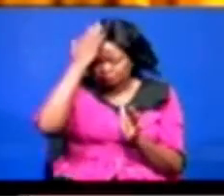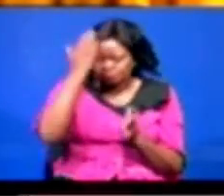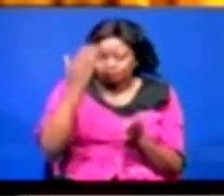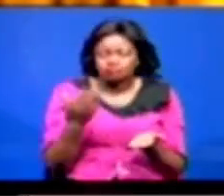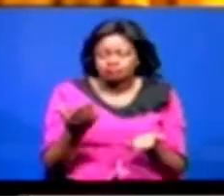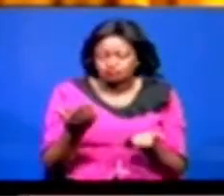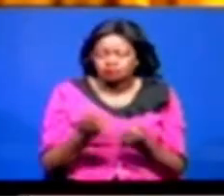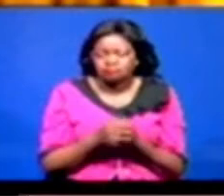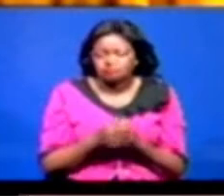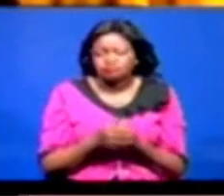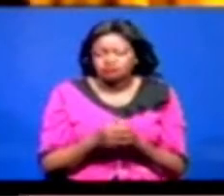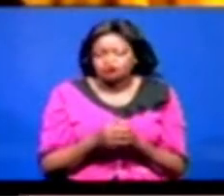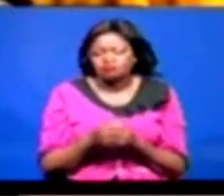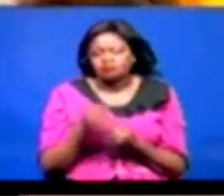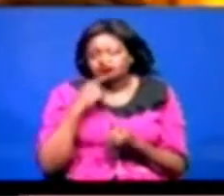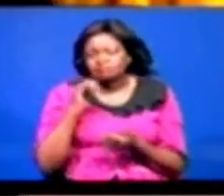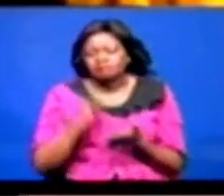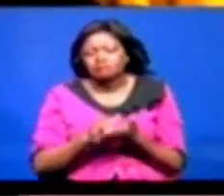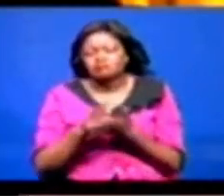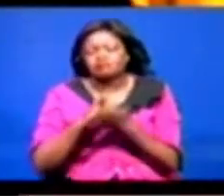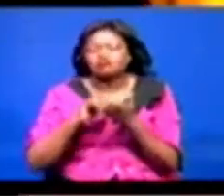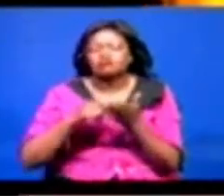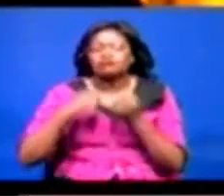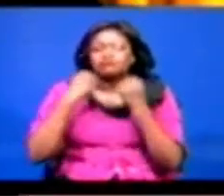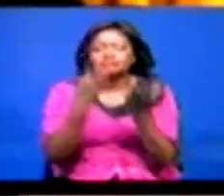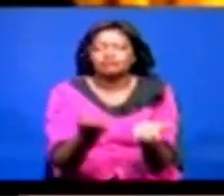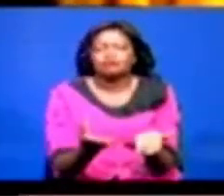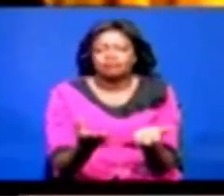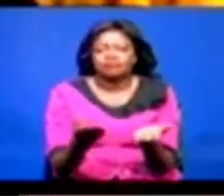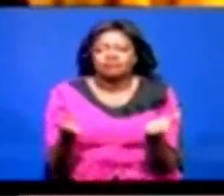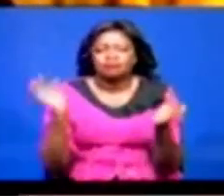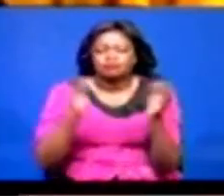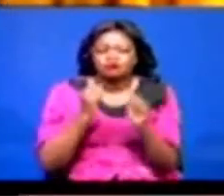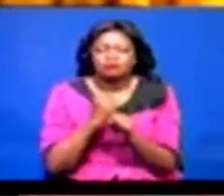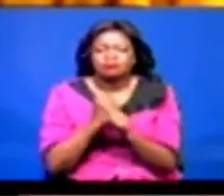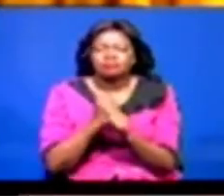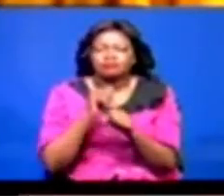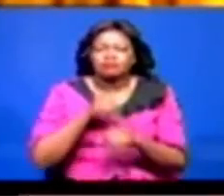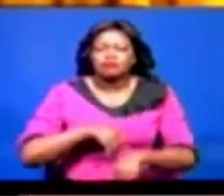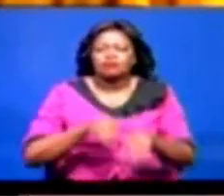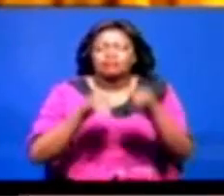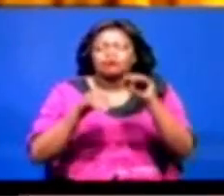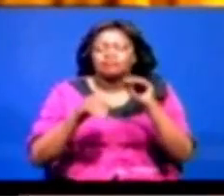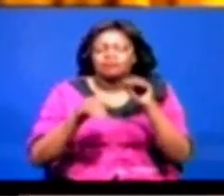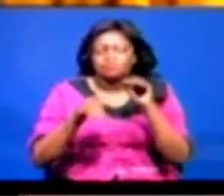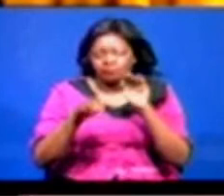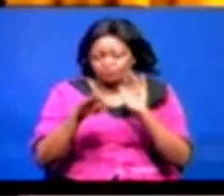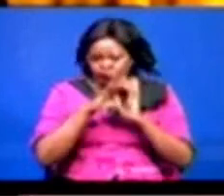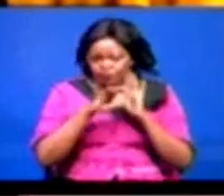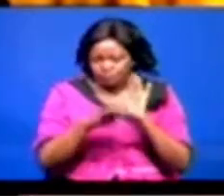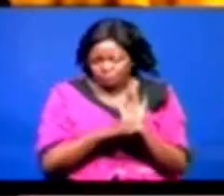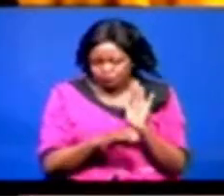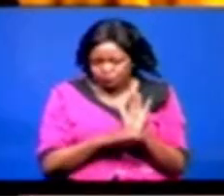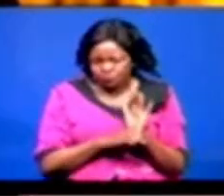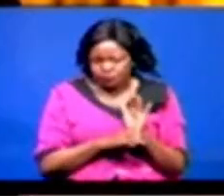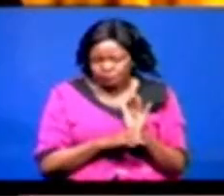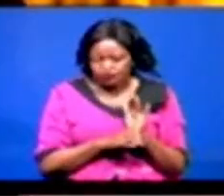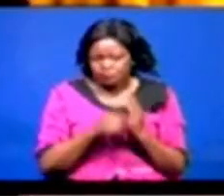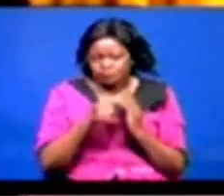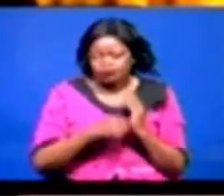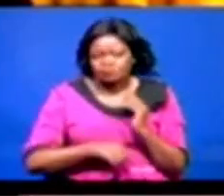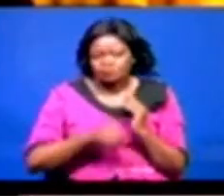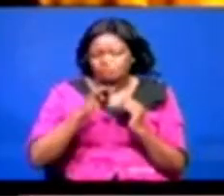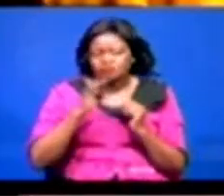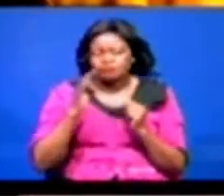have submitted, that the elections were conducted in accordance with the provisions of Article 138 of the